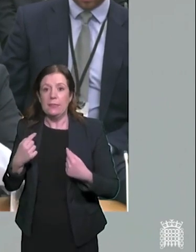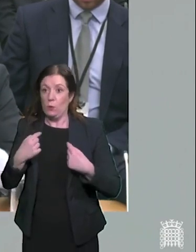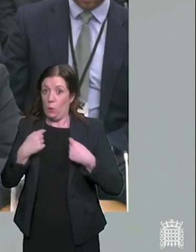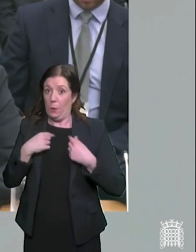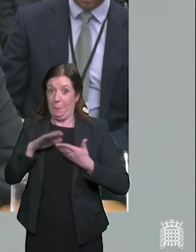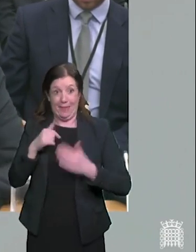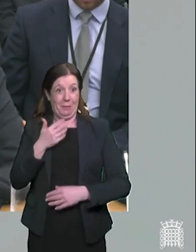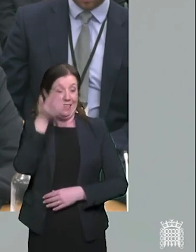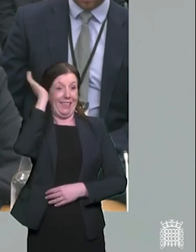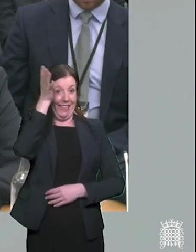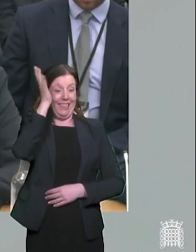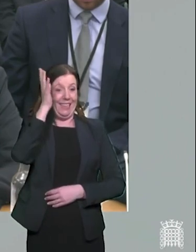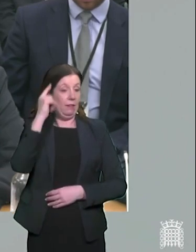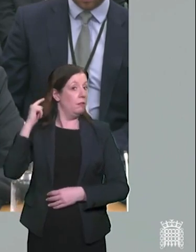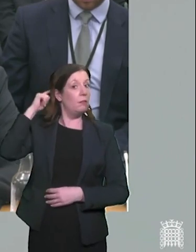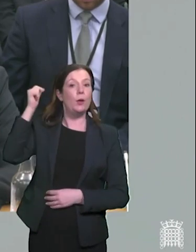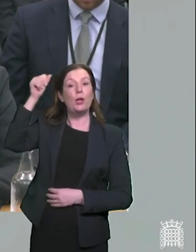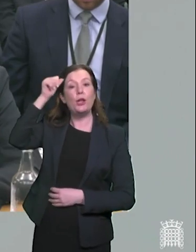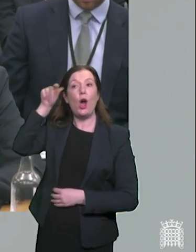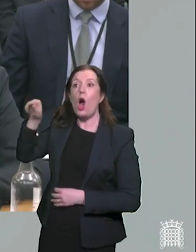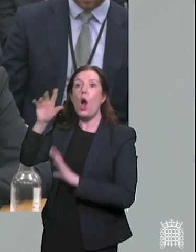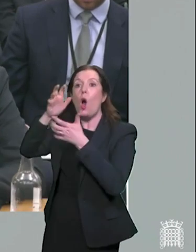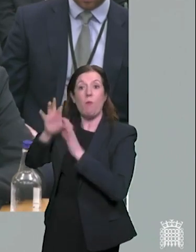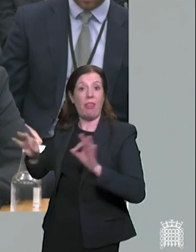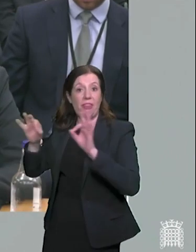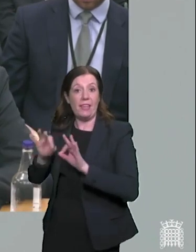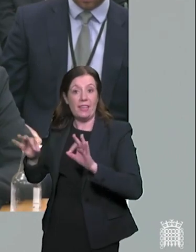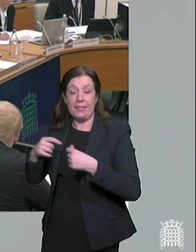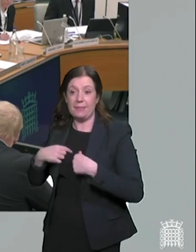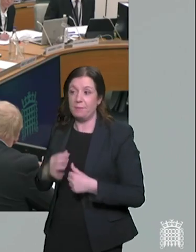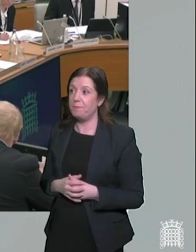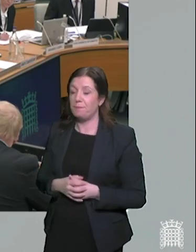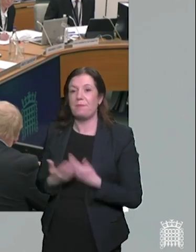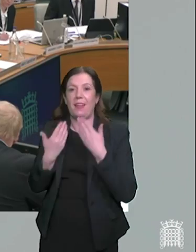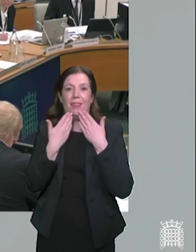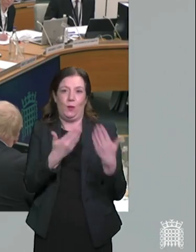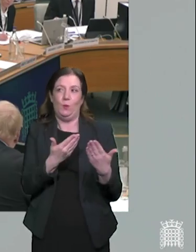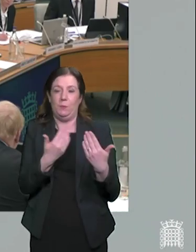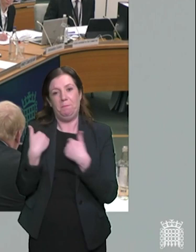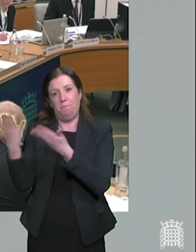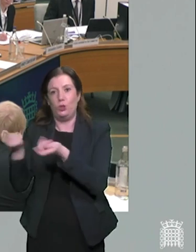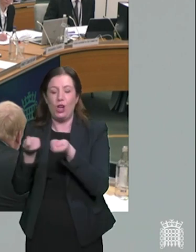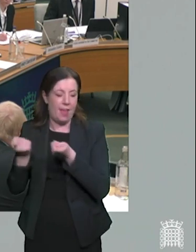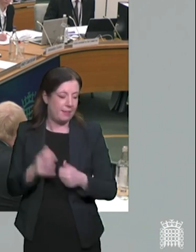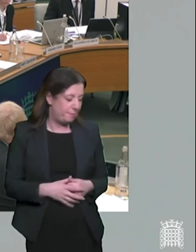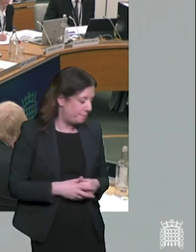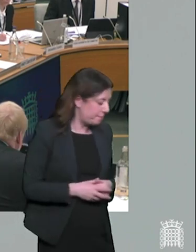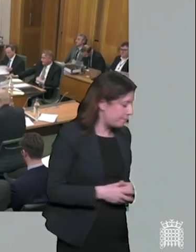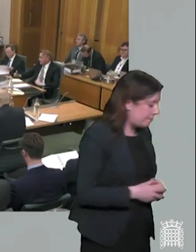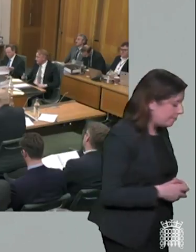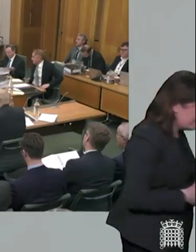my radar as things that I should be concerned about. Thank you, Mr. Johnson. I'll hand you back to the chair. Thank